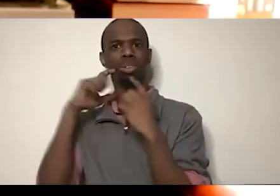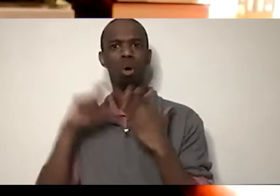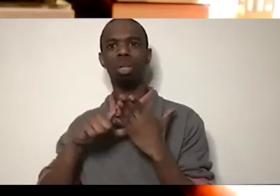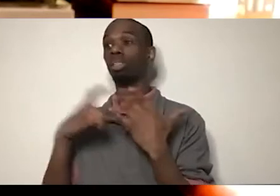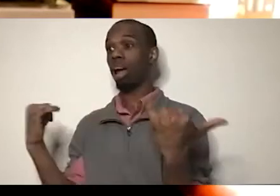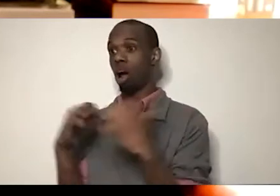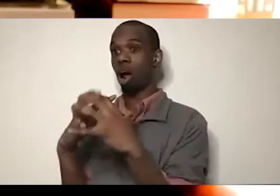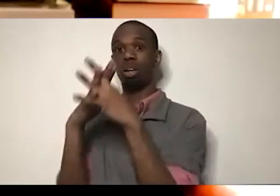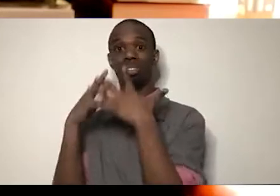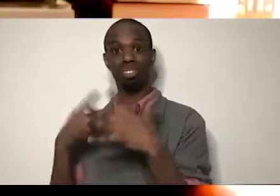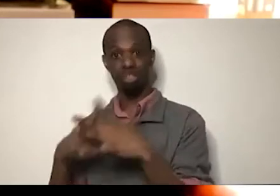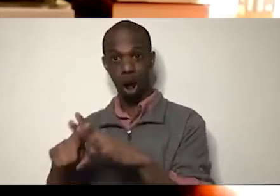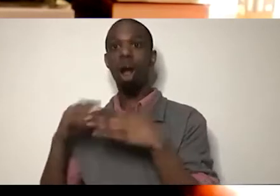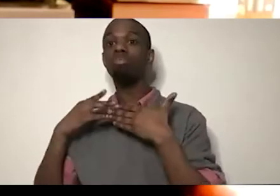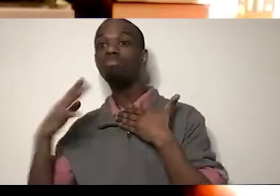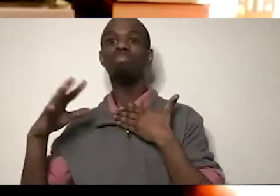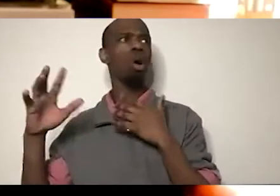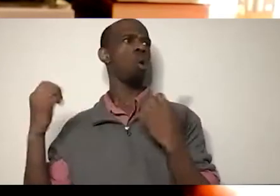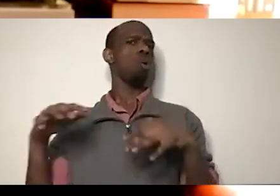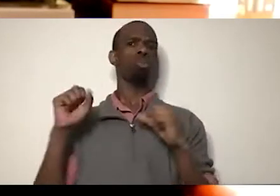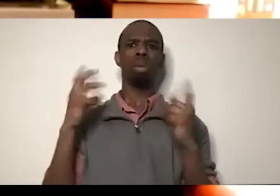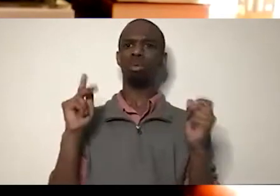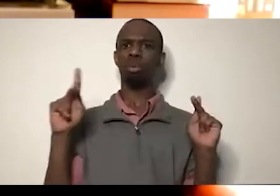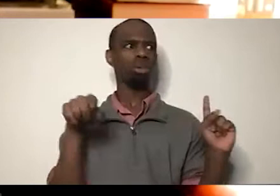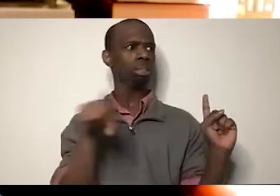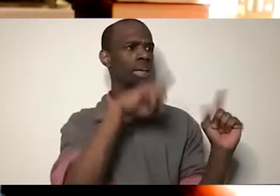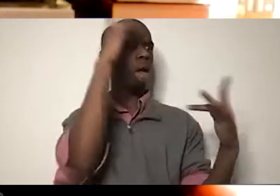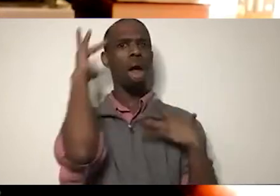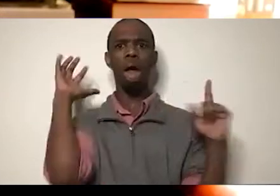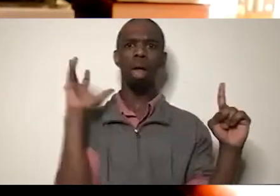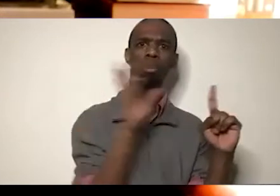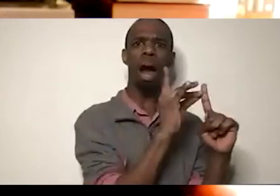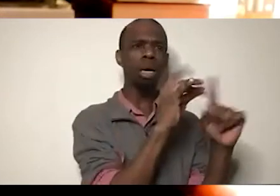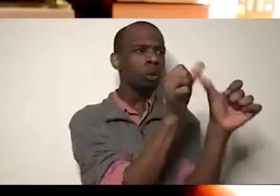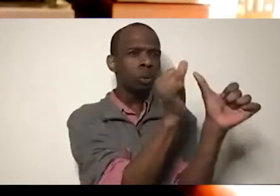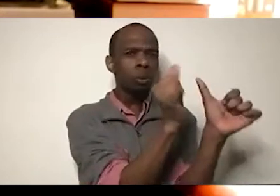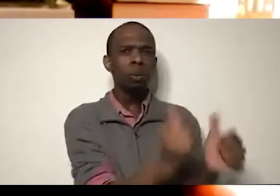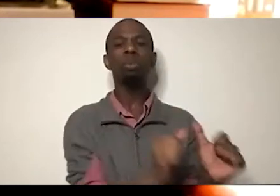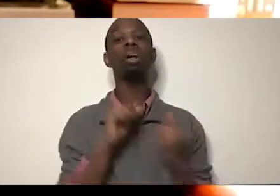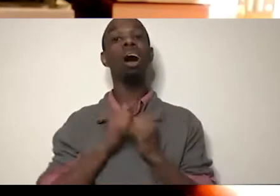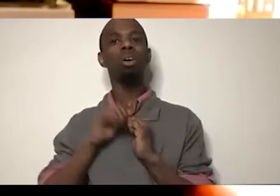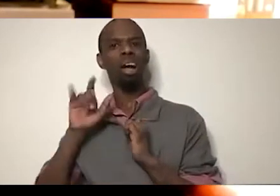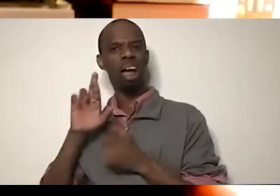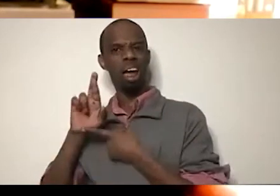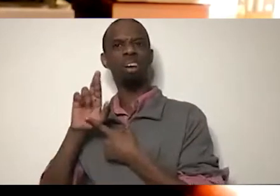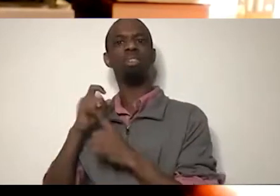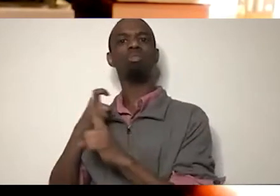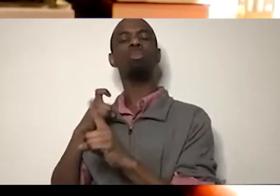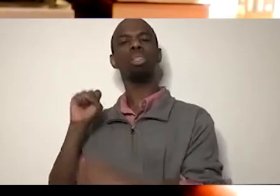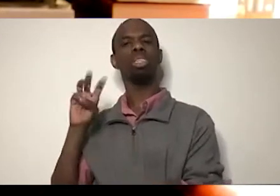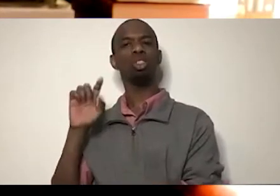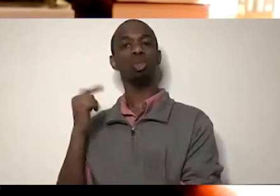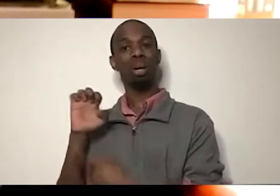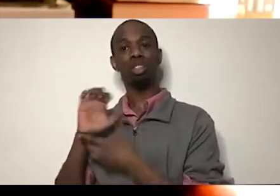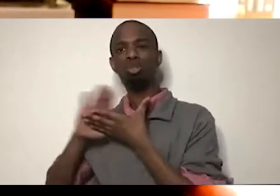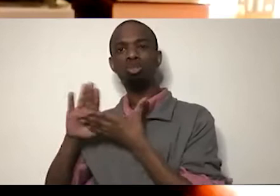air emissions from a sewage treatment plant that's supposed to be cleaning up the Hudson River. So it needs to be there. So we're